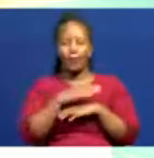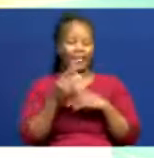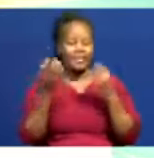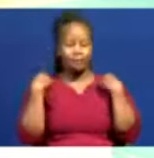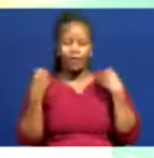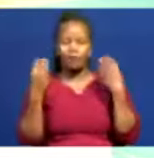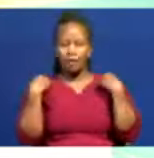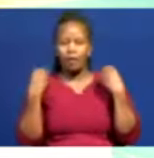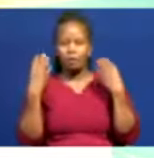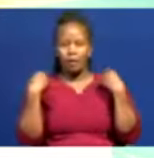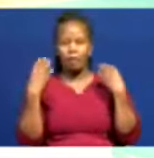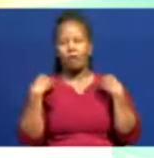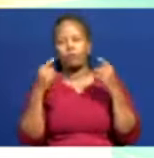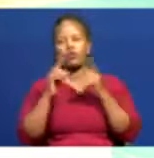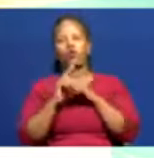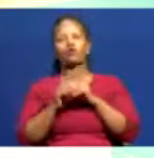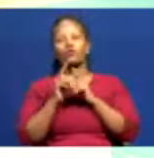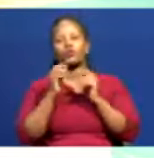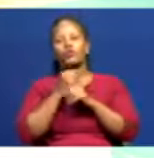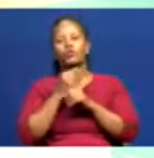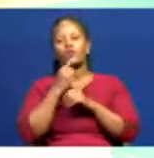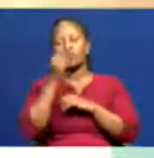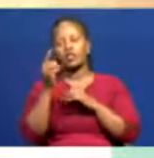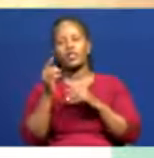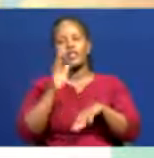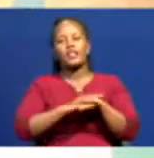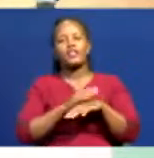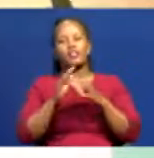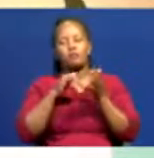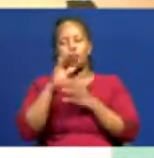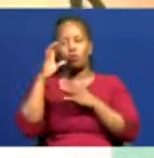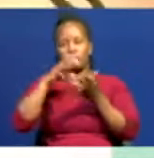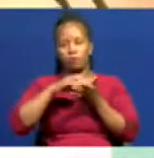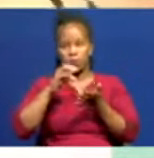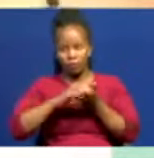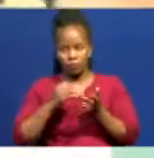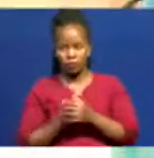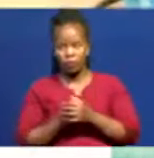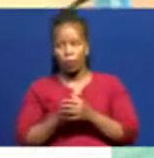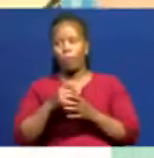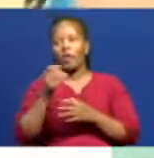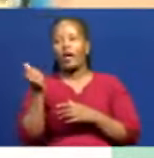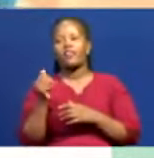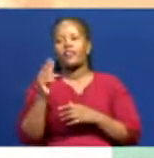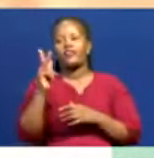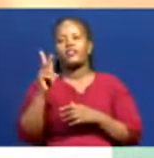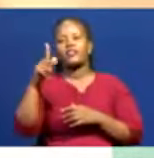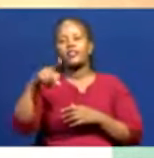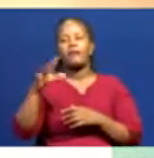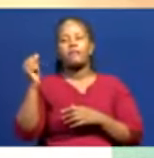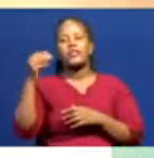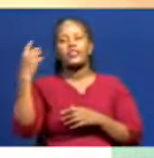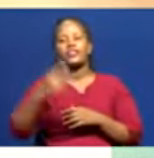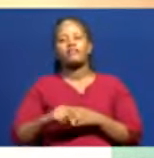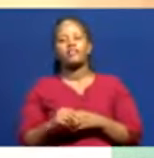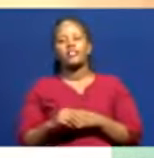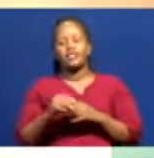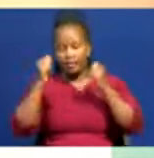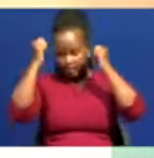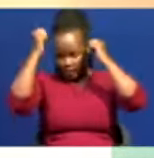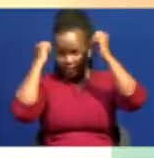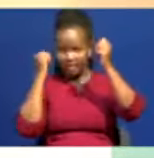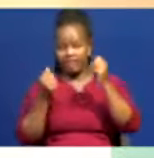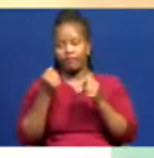hard on each and every part of the positions in the game. In another match, KPA defeated KDF by 3-1